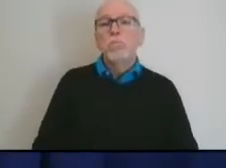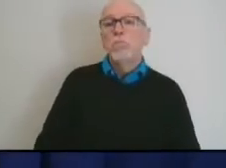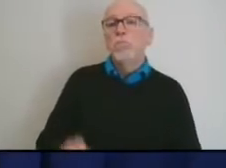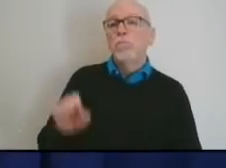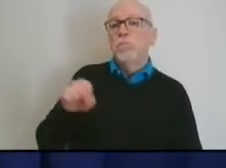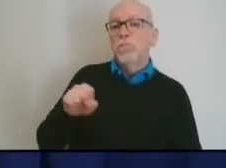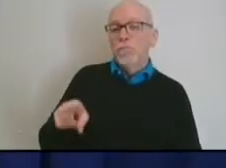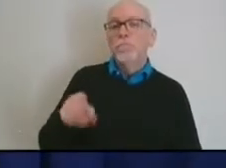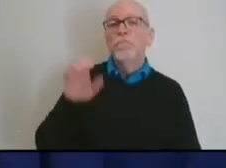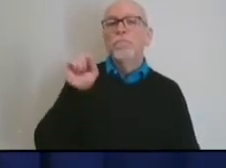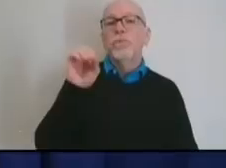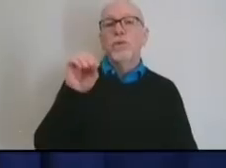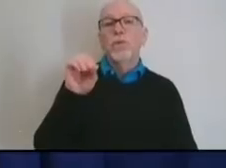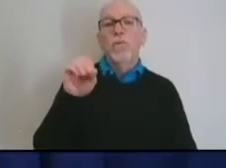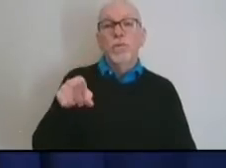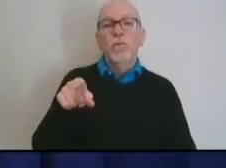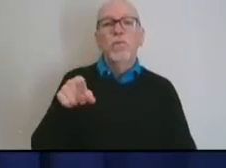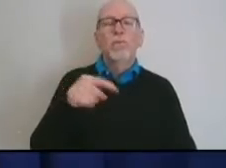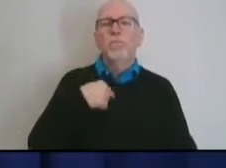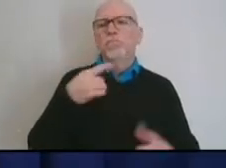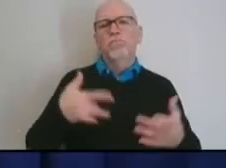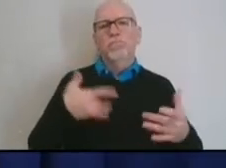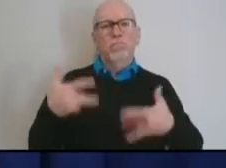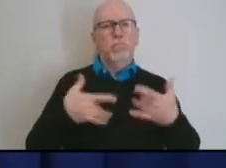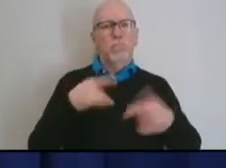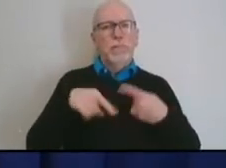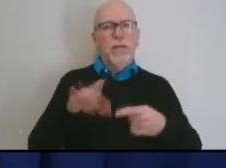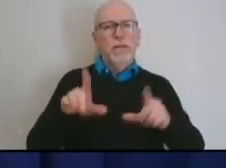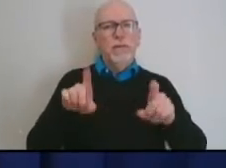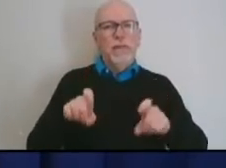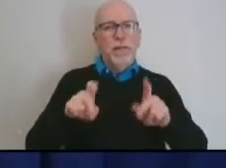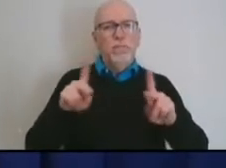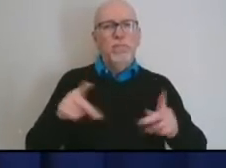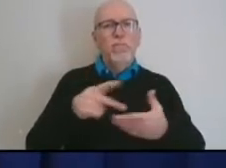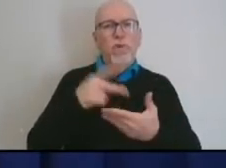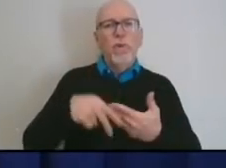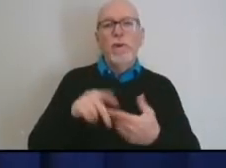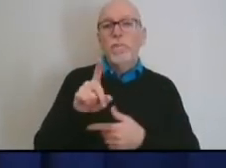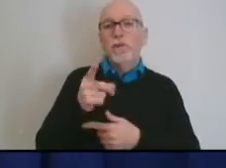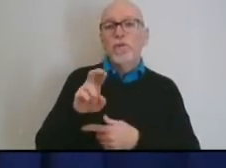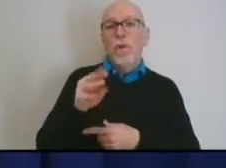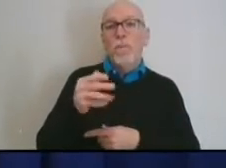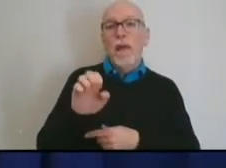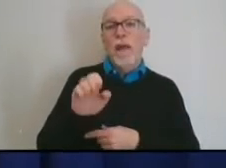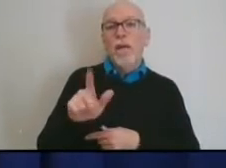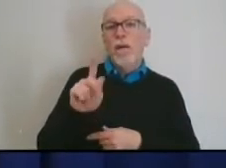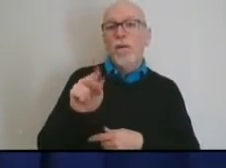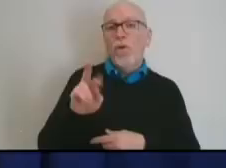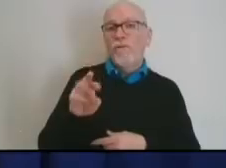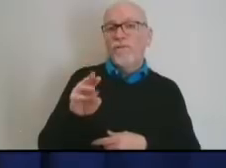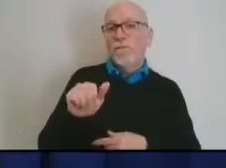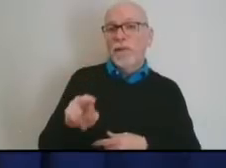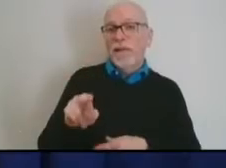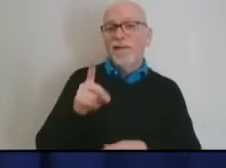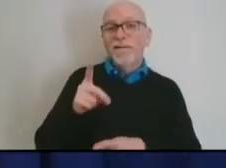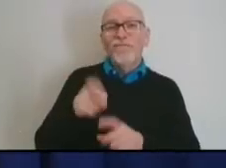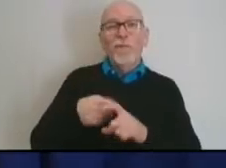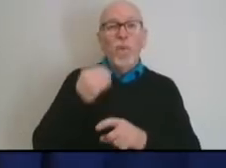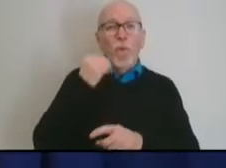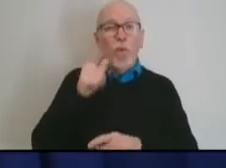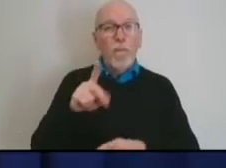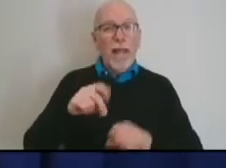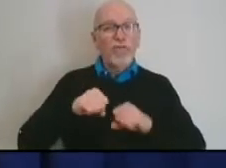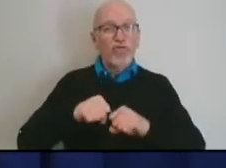So, yeah, I'm very excited about this program. Dr. Michael Kaufman, who is part of the Department of Homeland Security